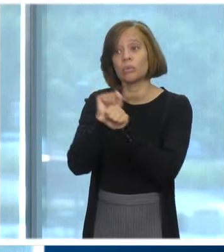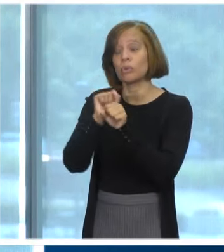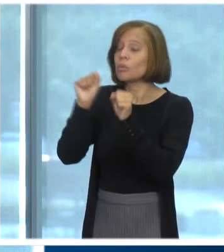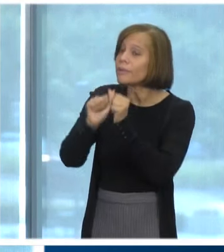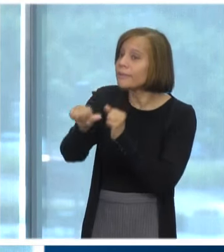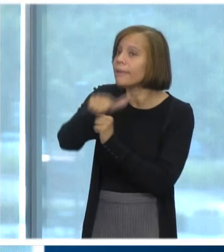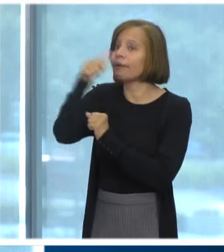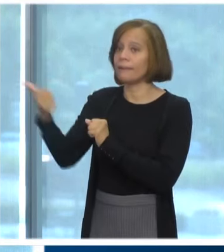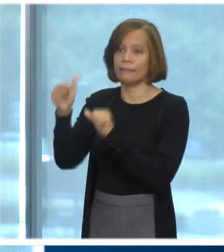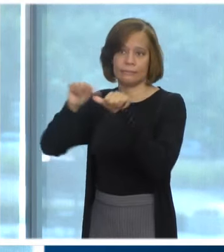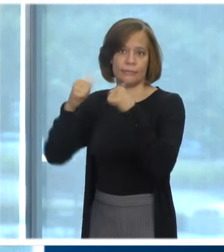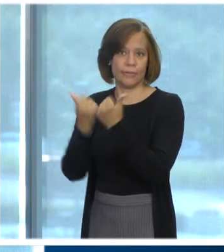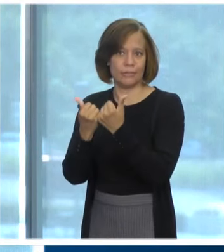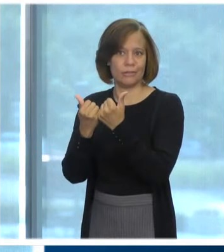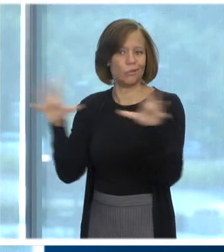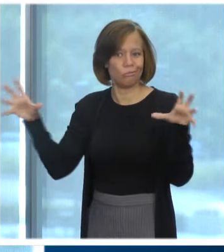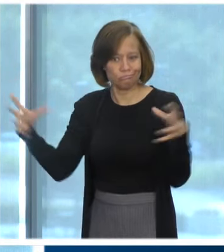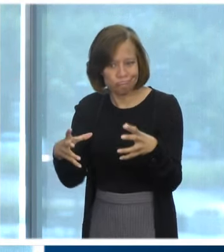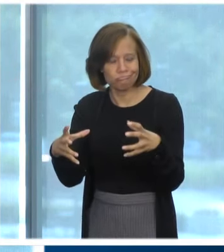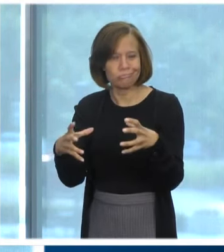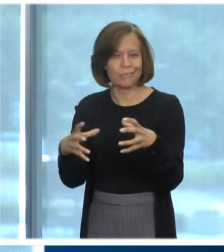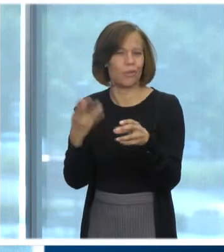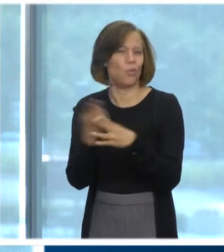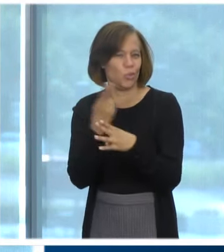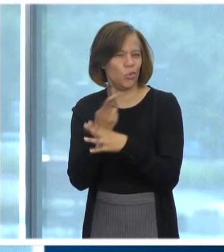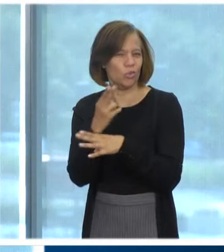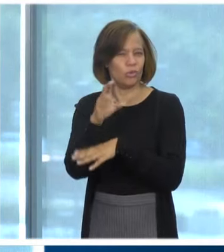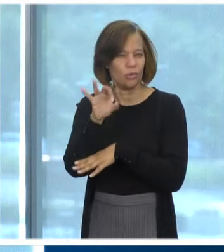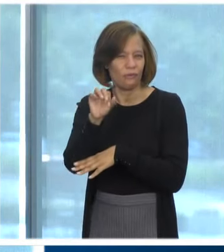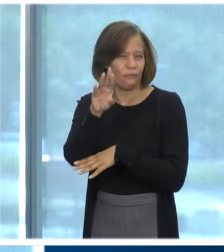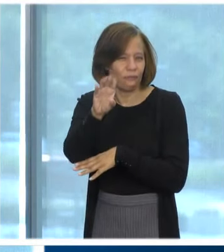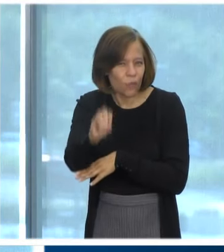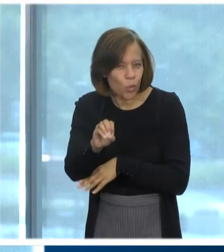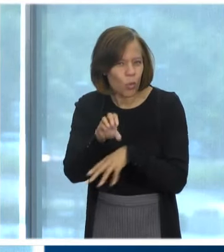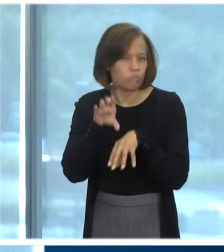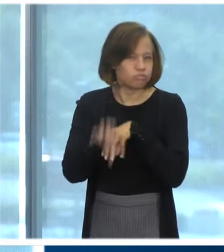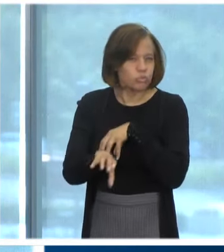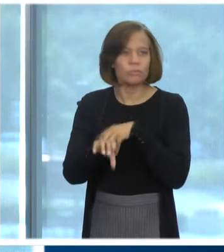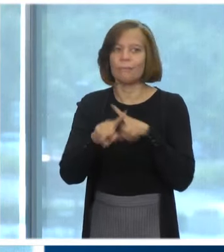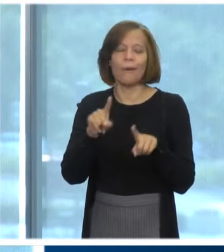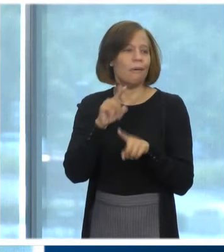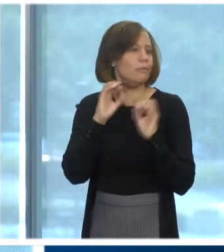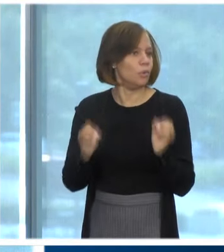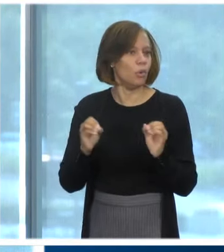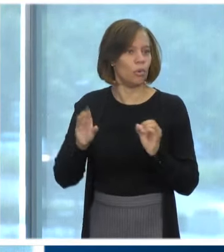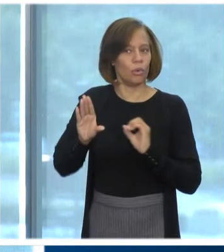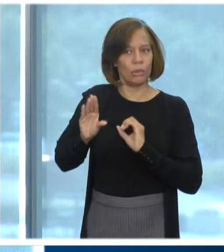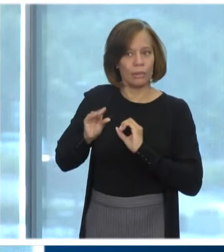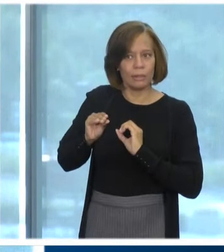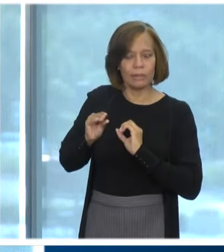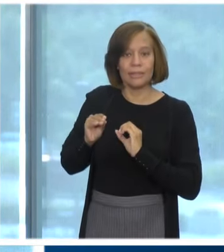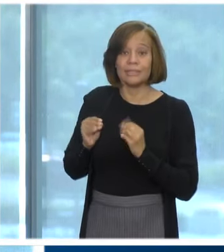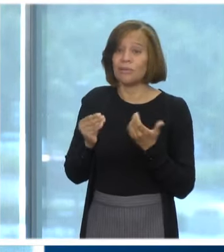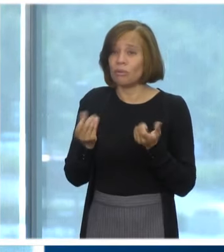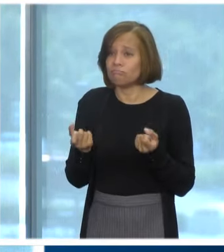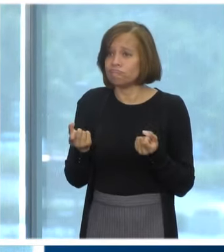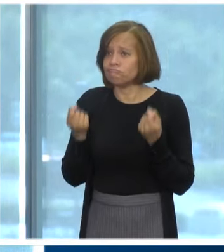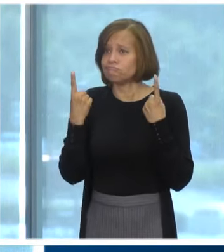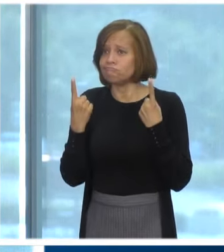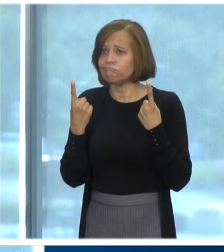engaging in uses of force. The citizens who were being subjected to that force understandably could not distinguish between